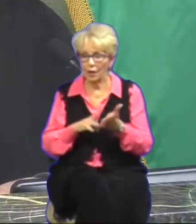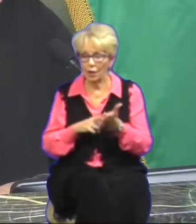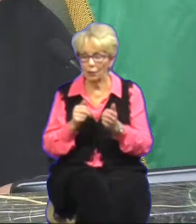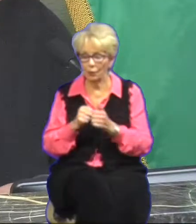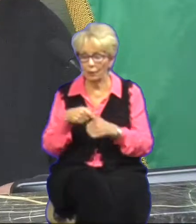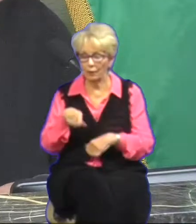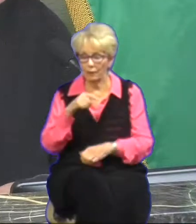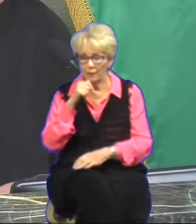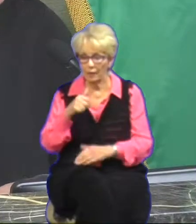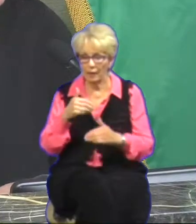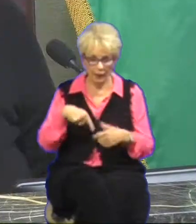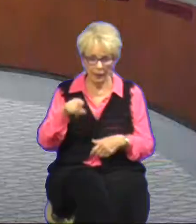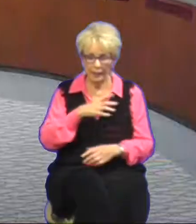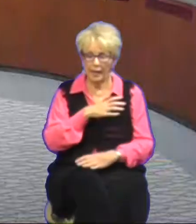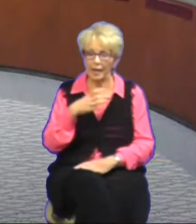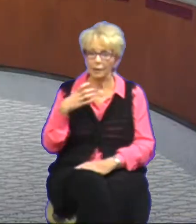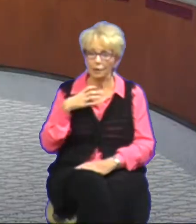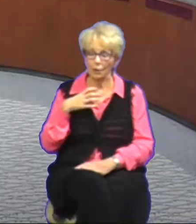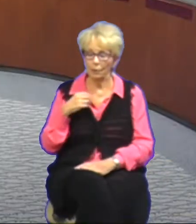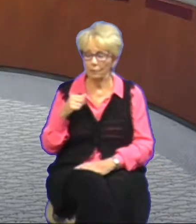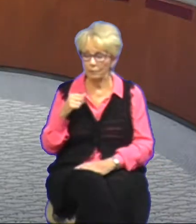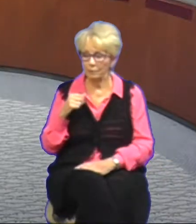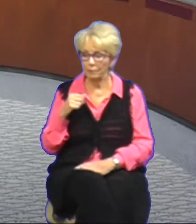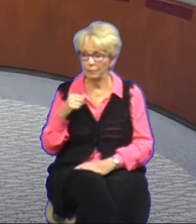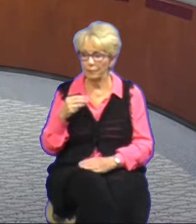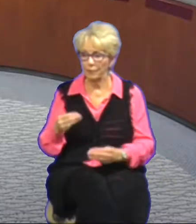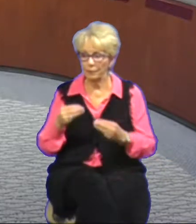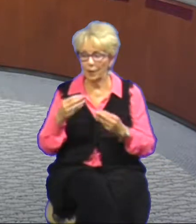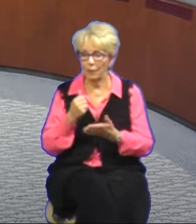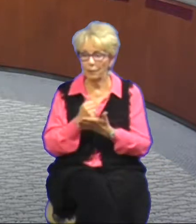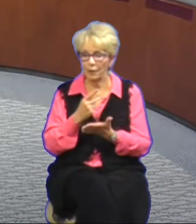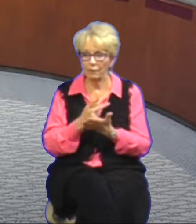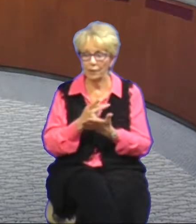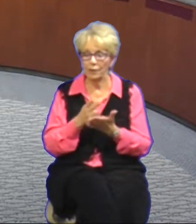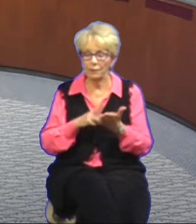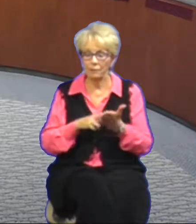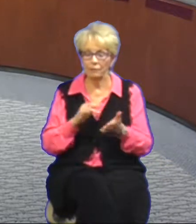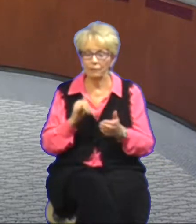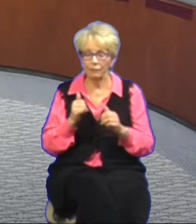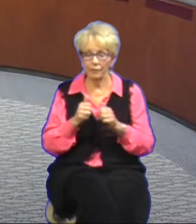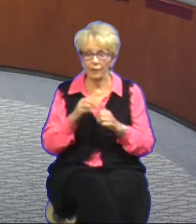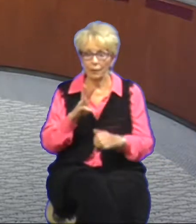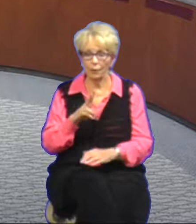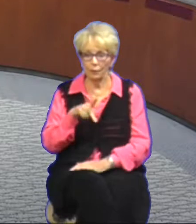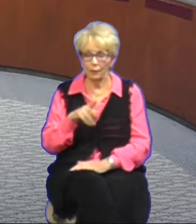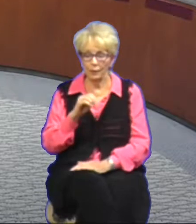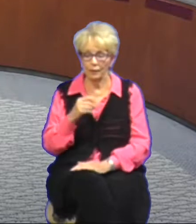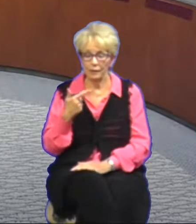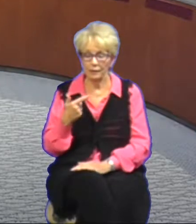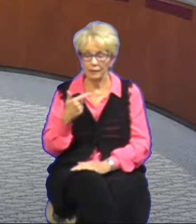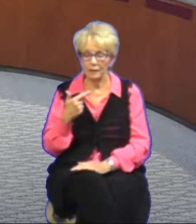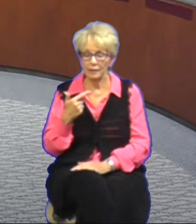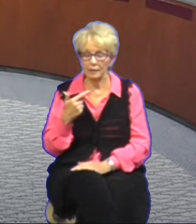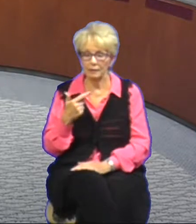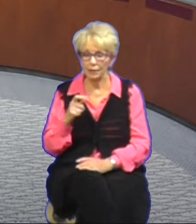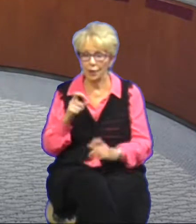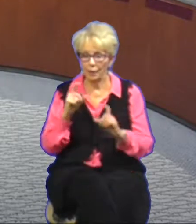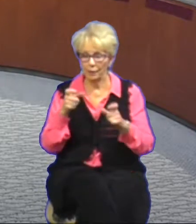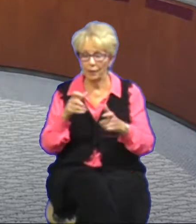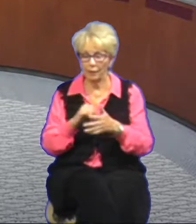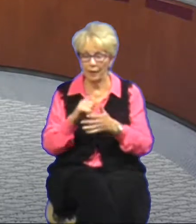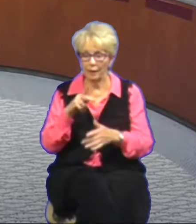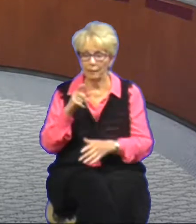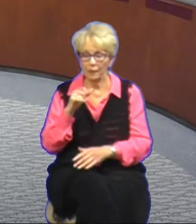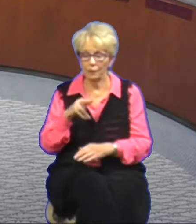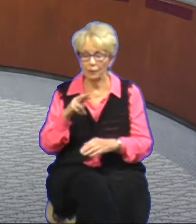amount not to exceed $12,000. Motion to approve the contract with Western Piedmont Council of Governments to administer the